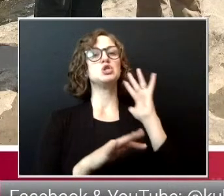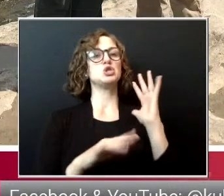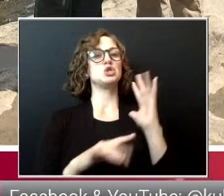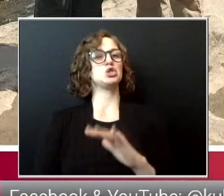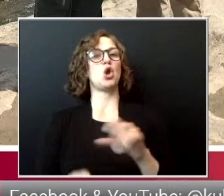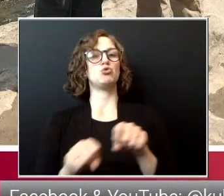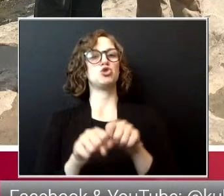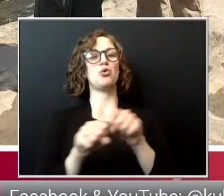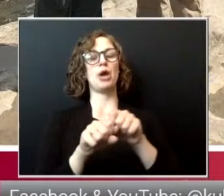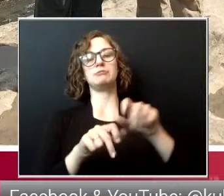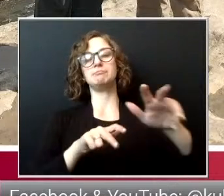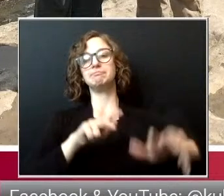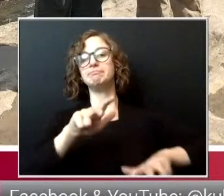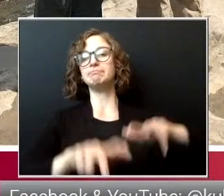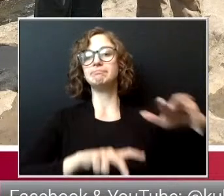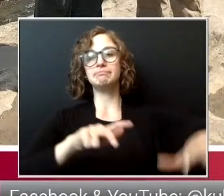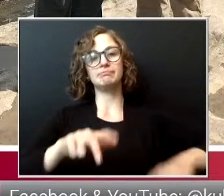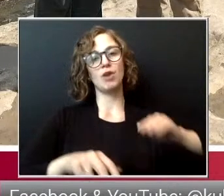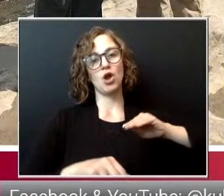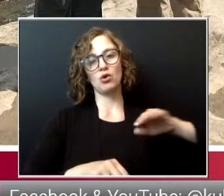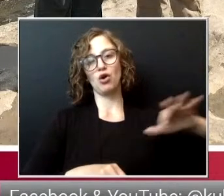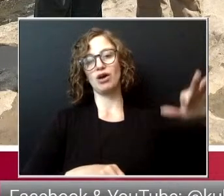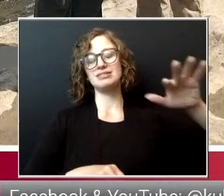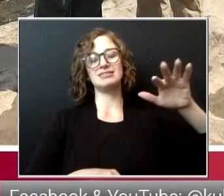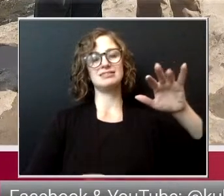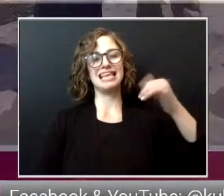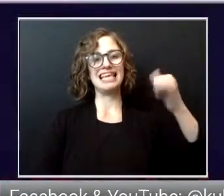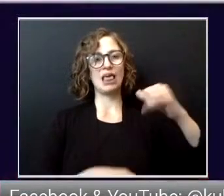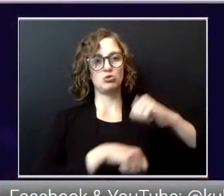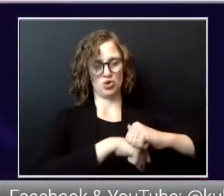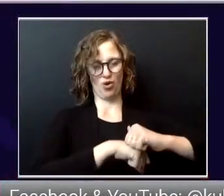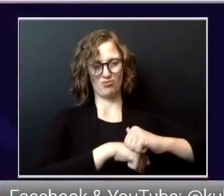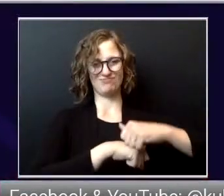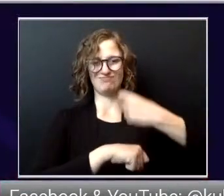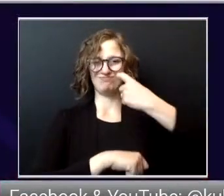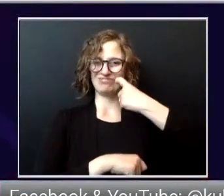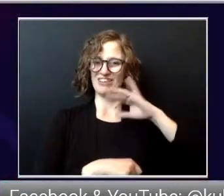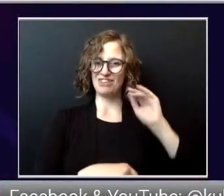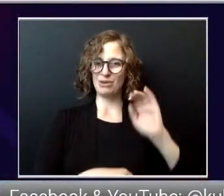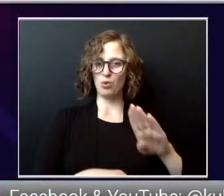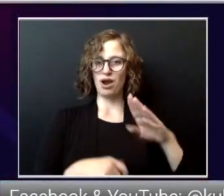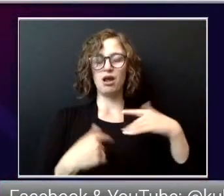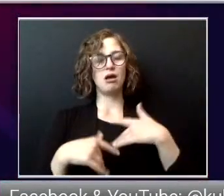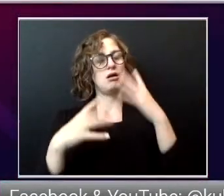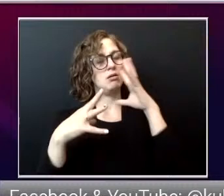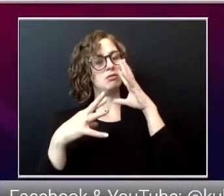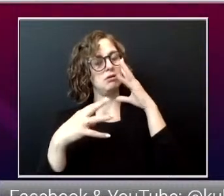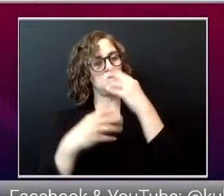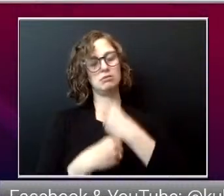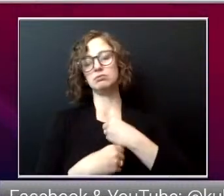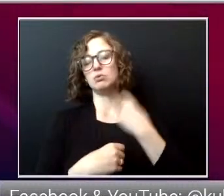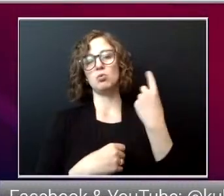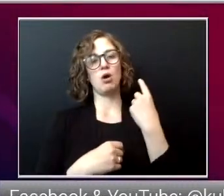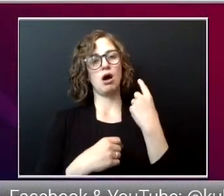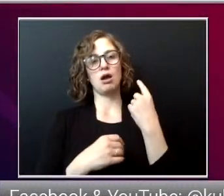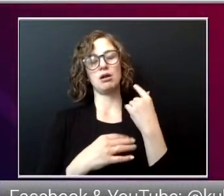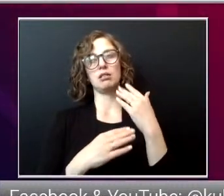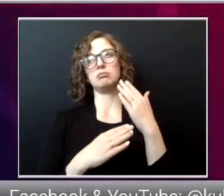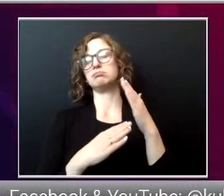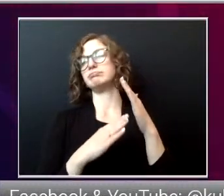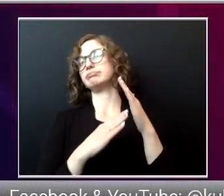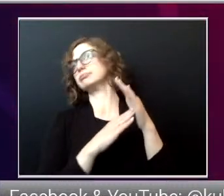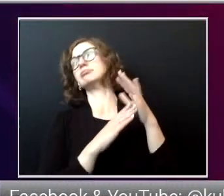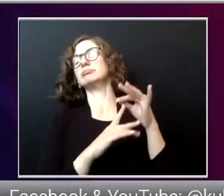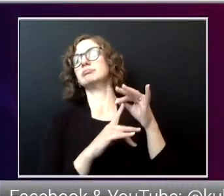Yellowstone in February, and it was gorgeous and probably one of the most exceptional experiences we've had to